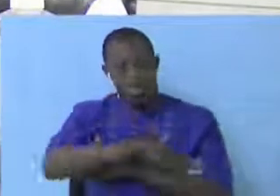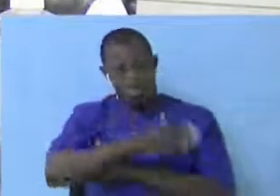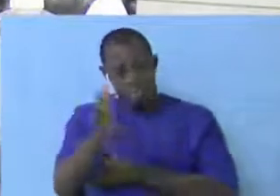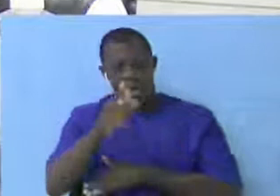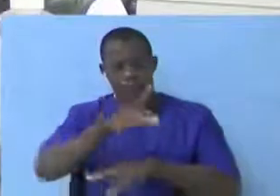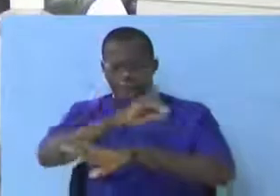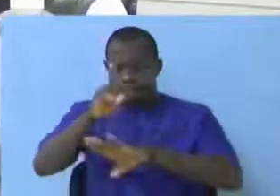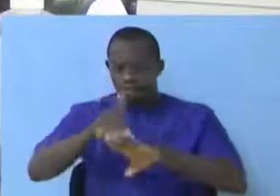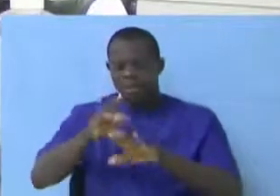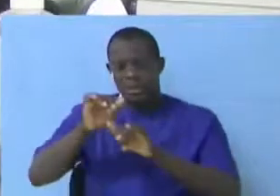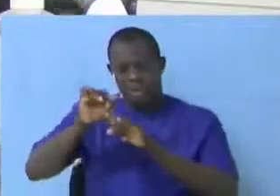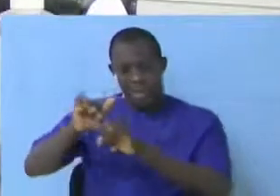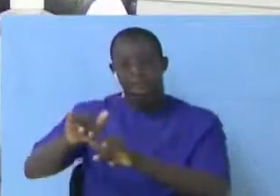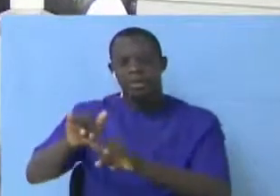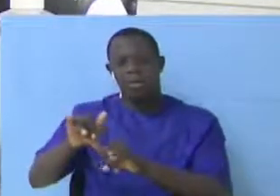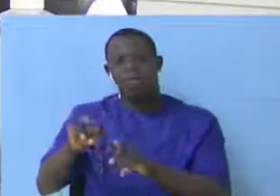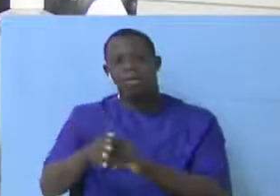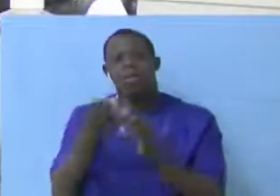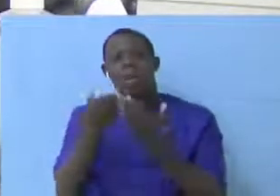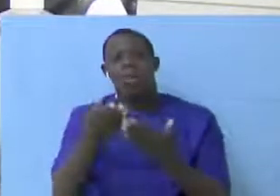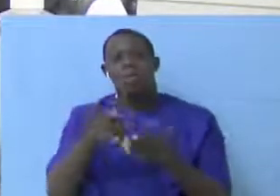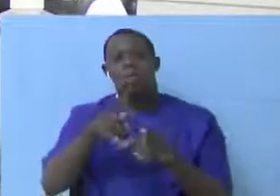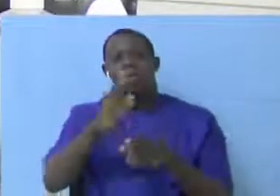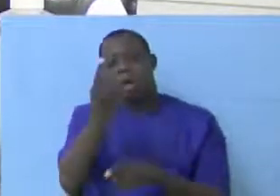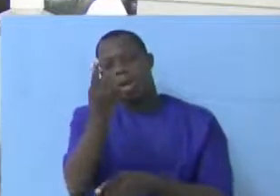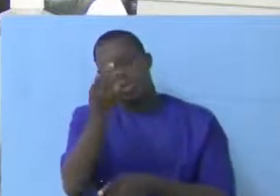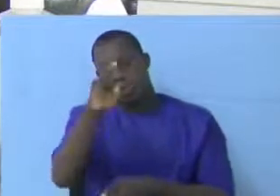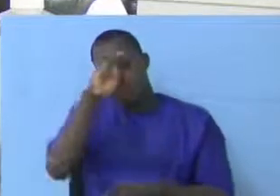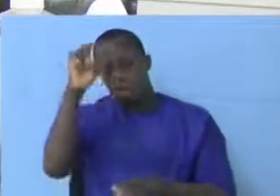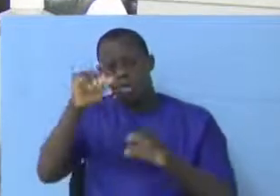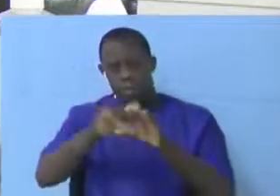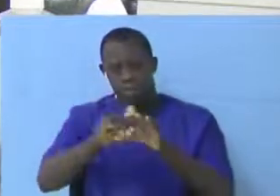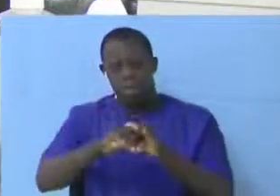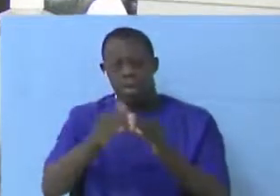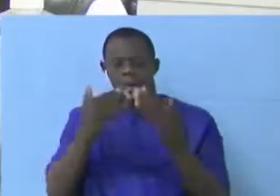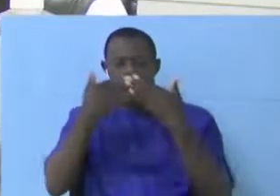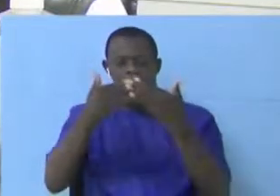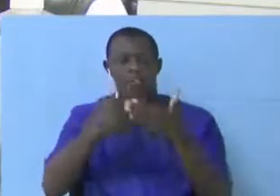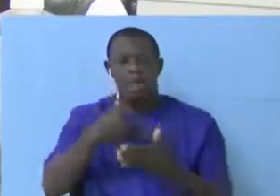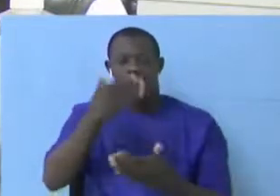So one of my staff told me that Amadou has been taken to the cells. And